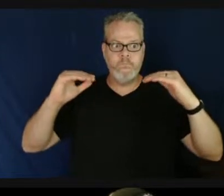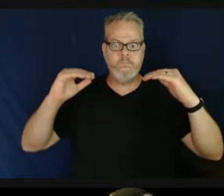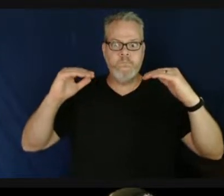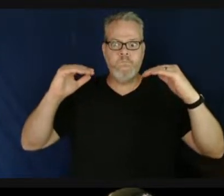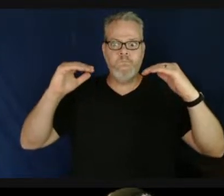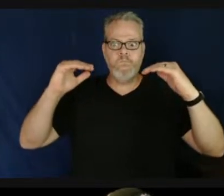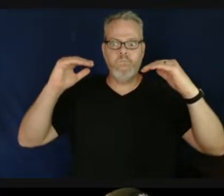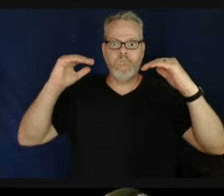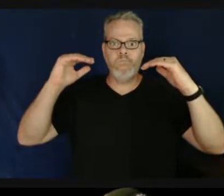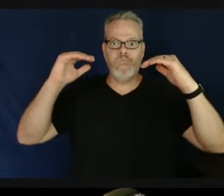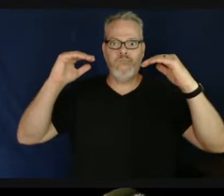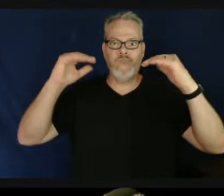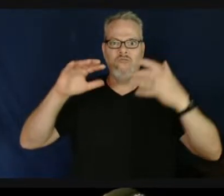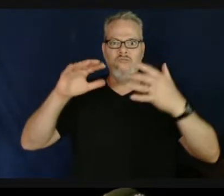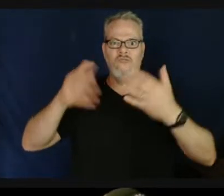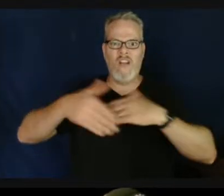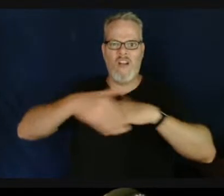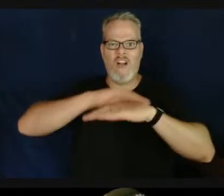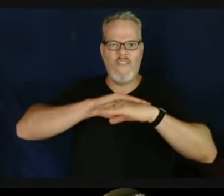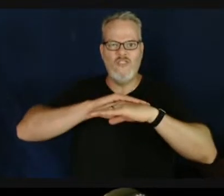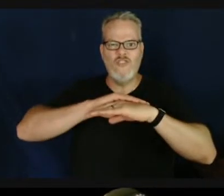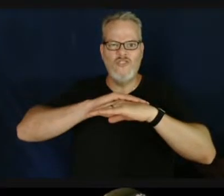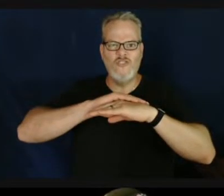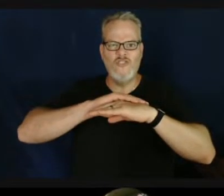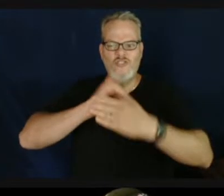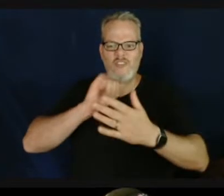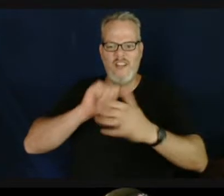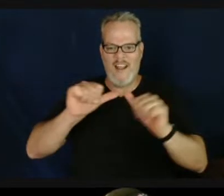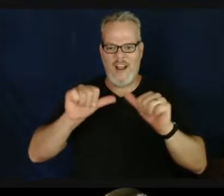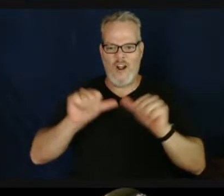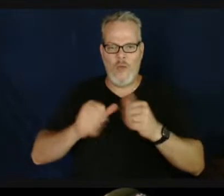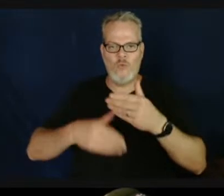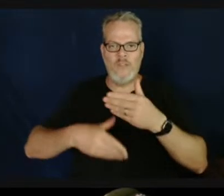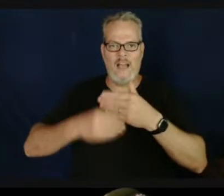and raised the ground level has created this extra gap